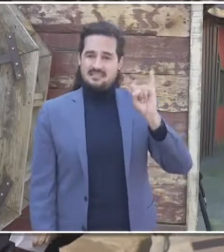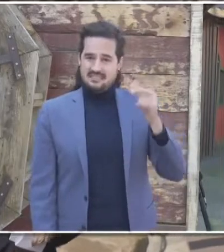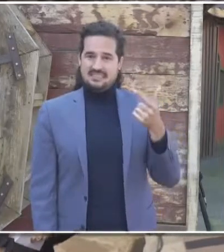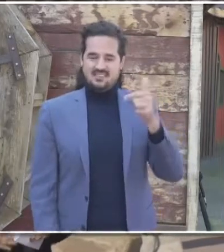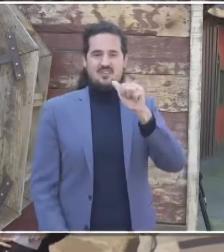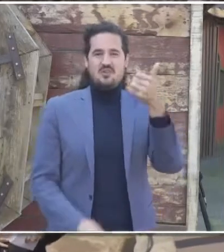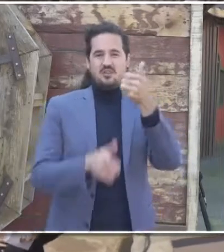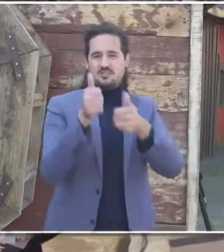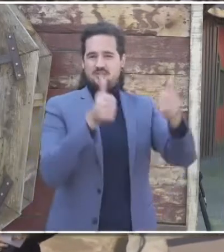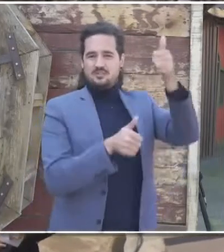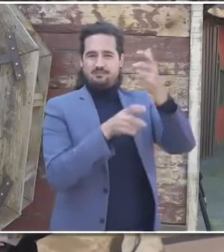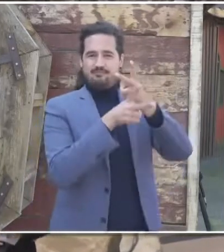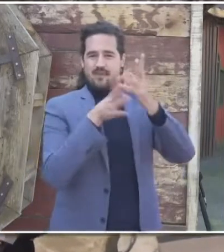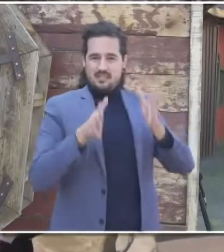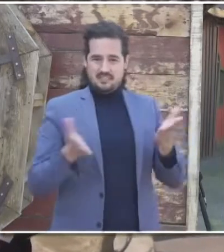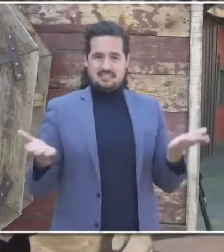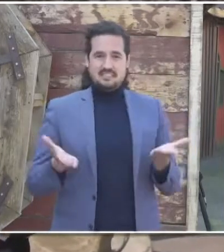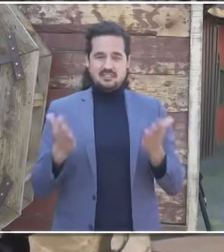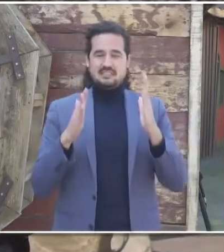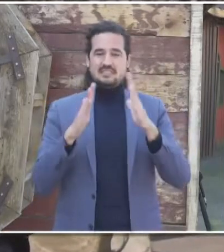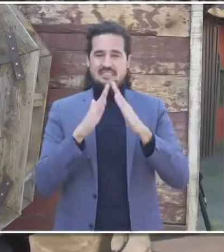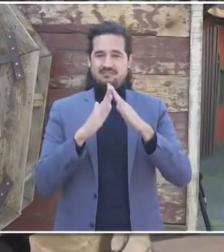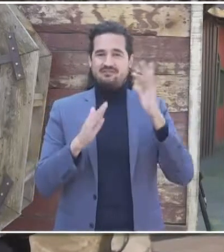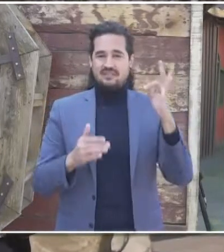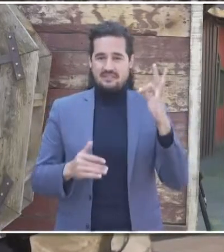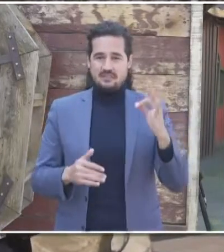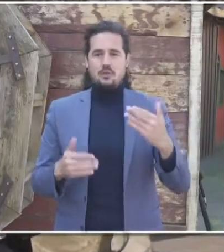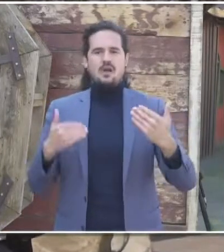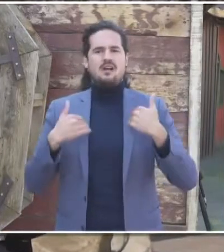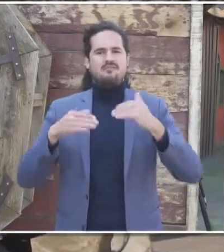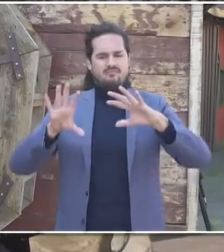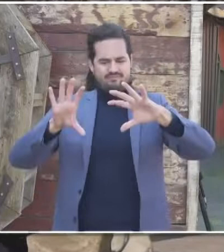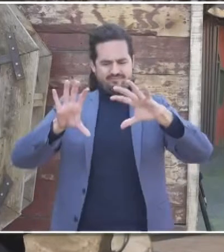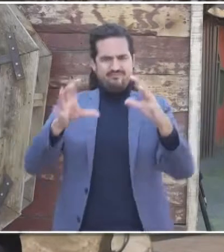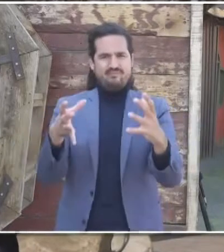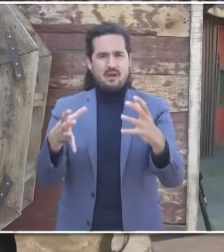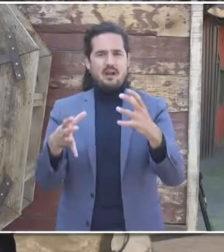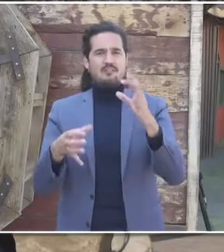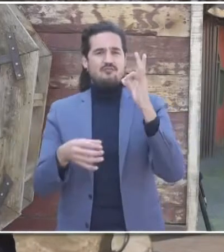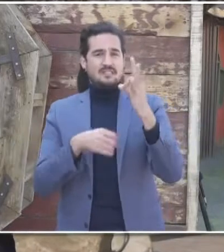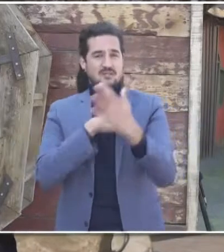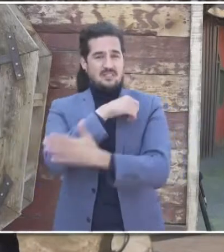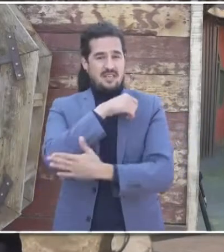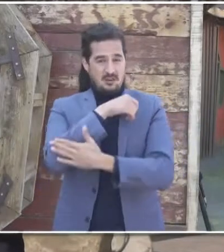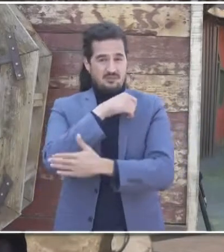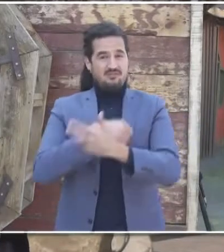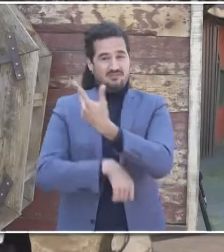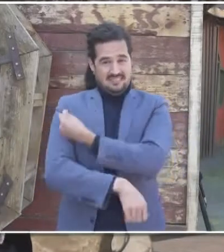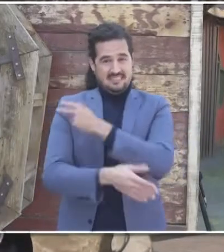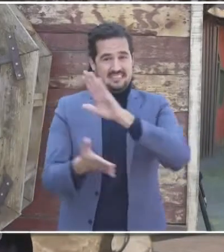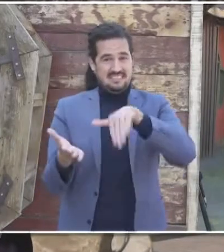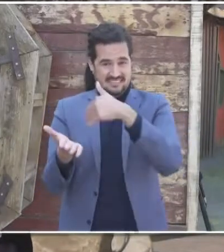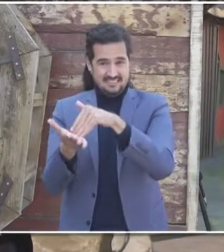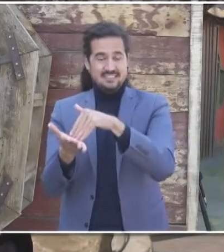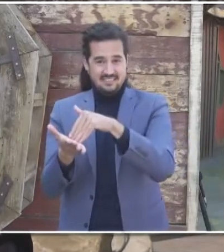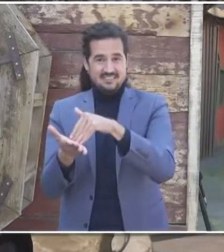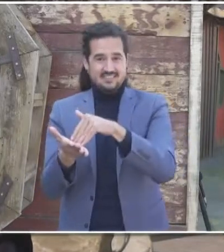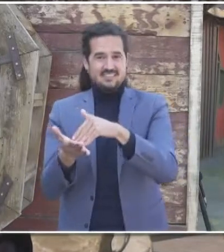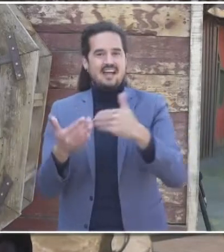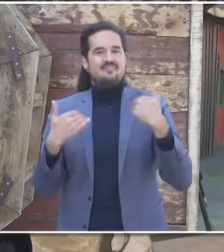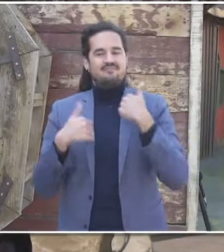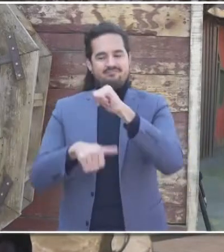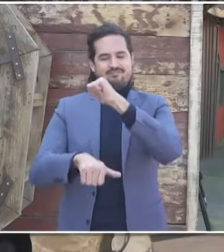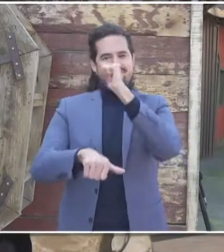vaccination center. The governor is here to witness firsthand the success of Fresno County rolling out its vaccination program,